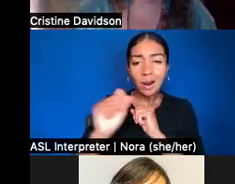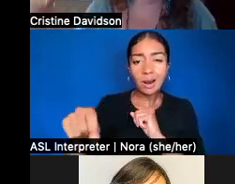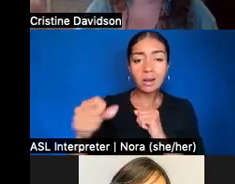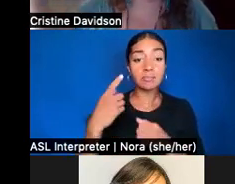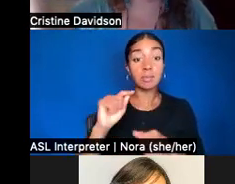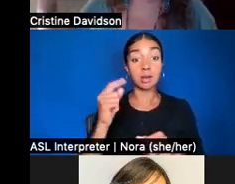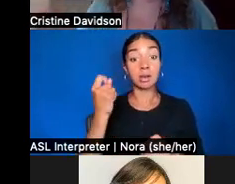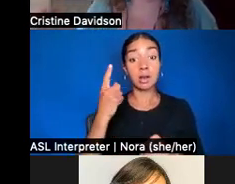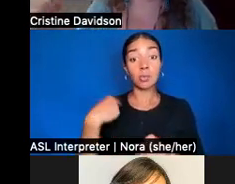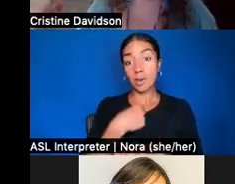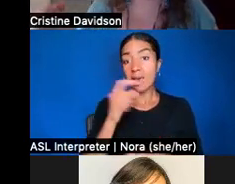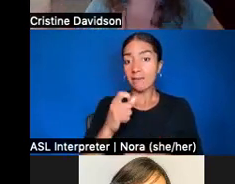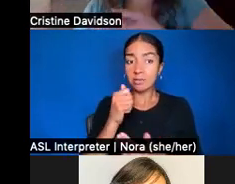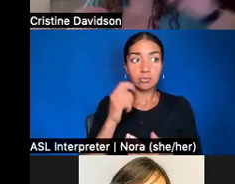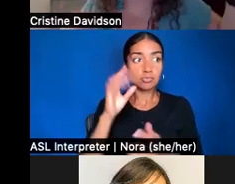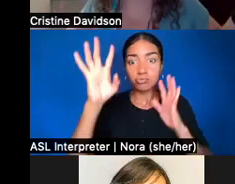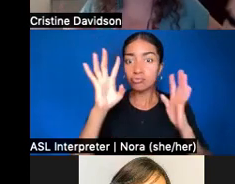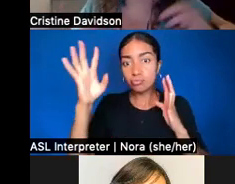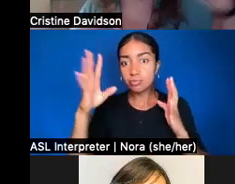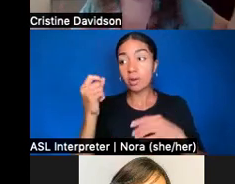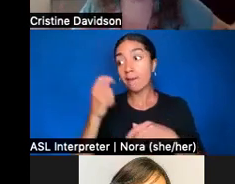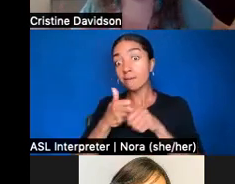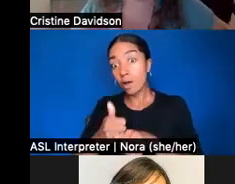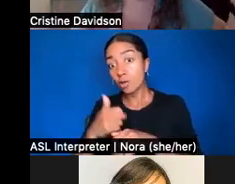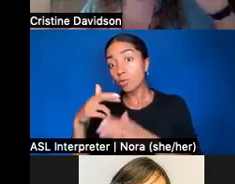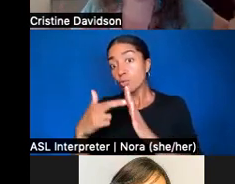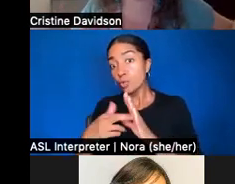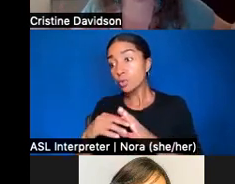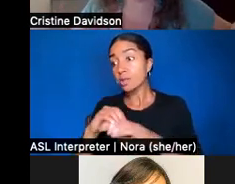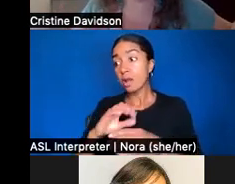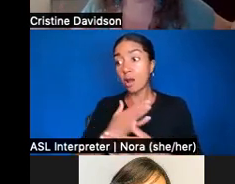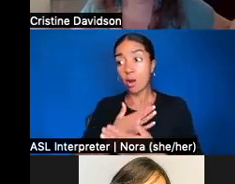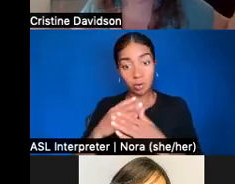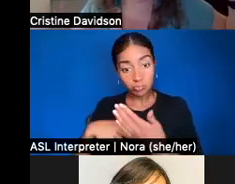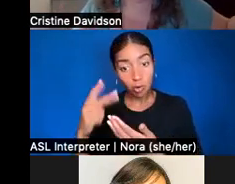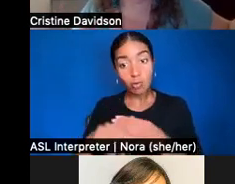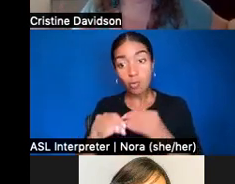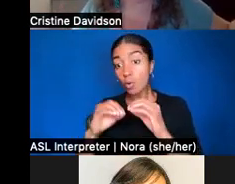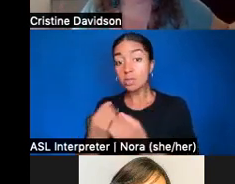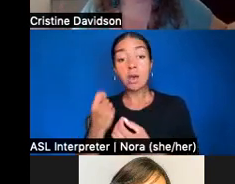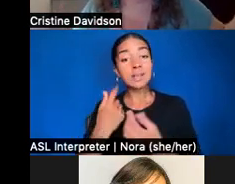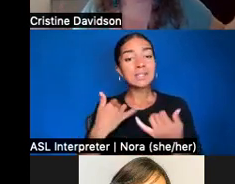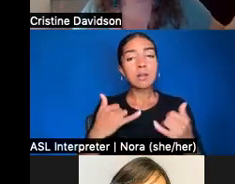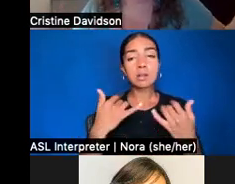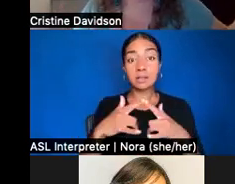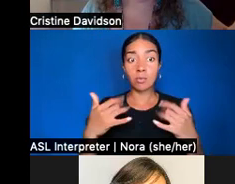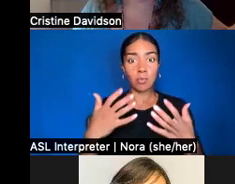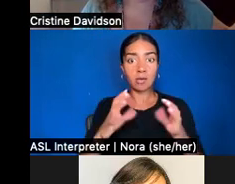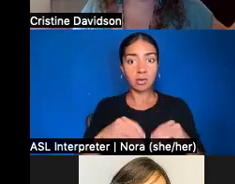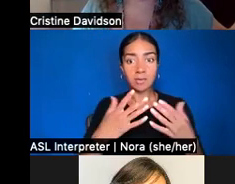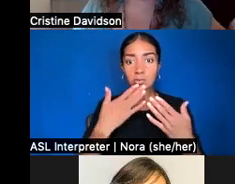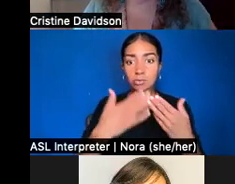of our program or organization, but we still want to do good advocacy and be creative in those workaround solutions,